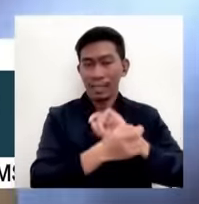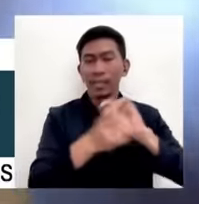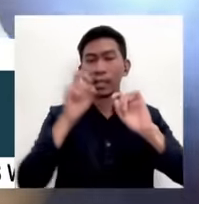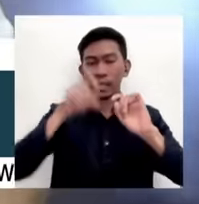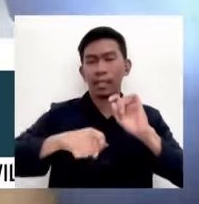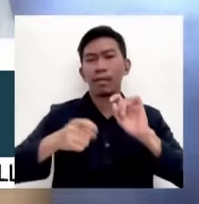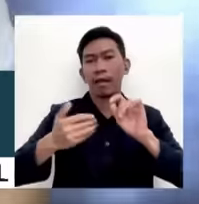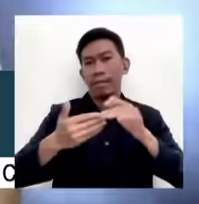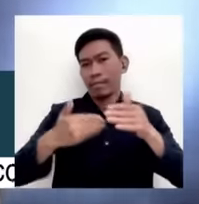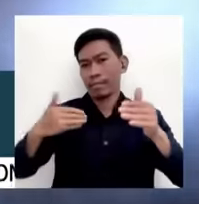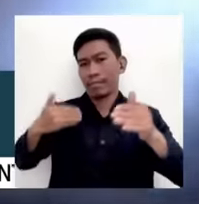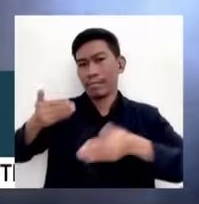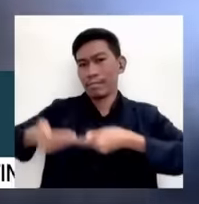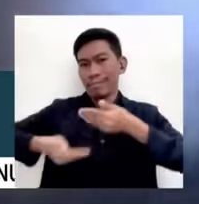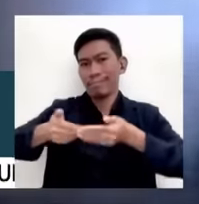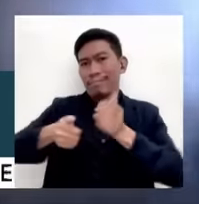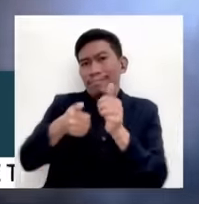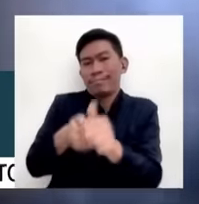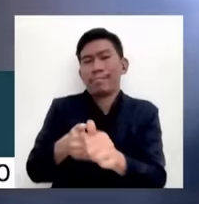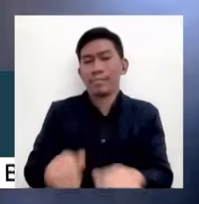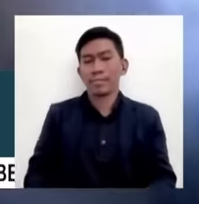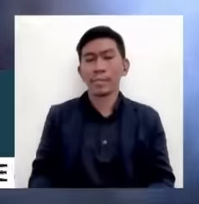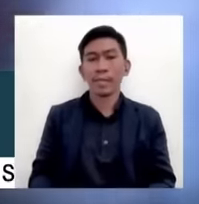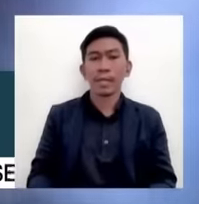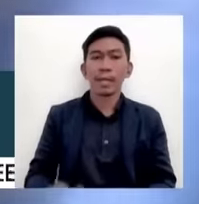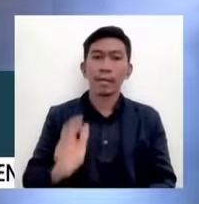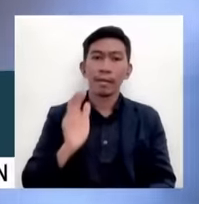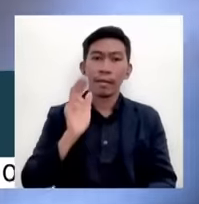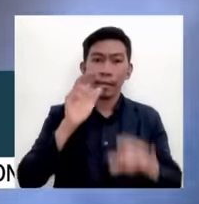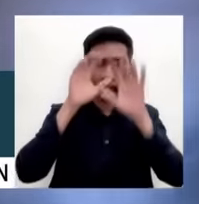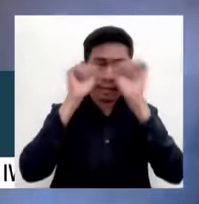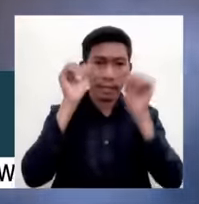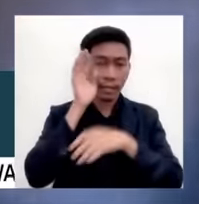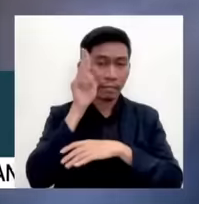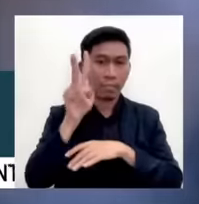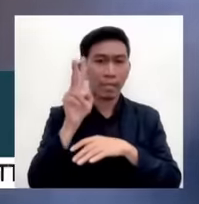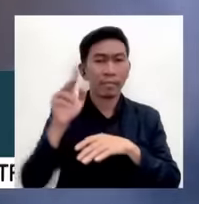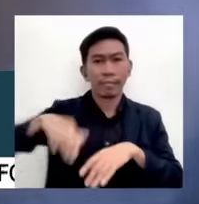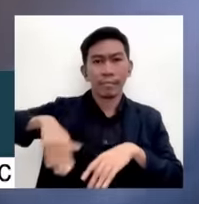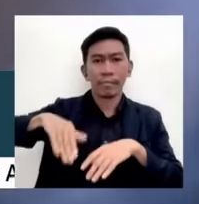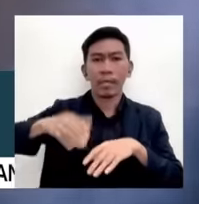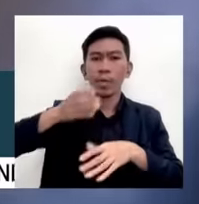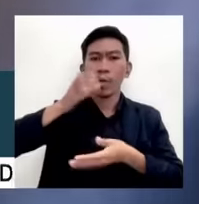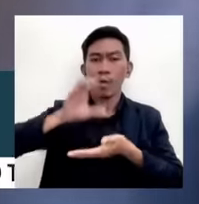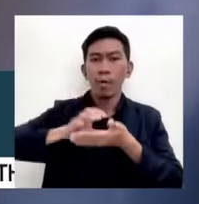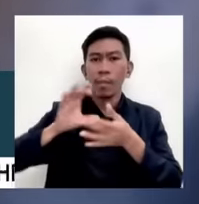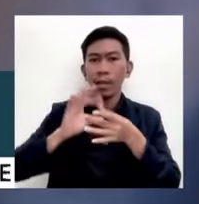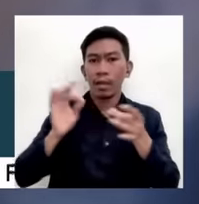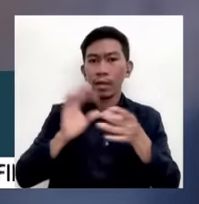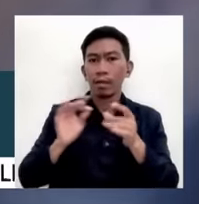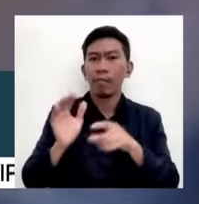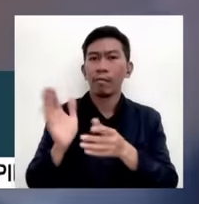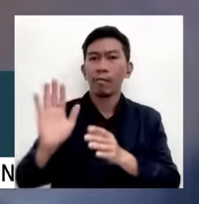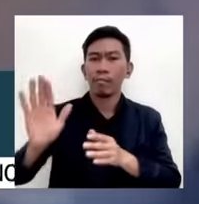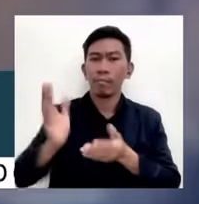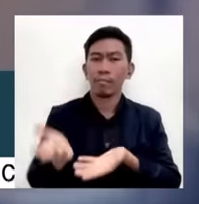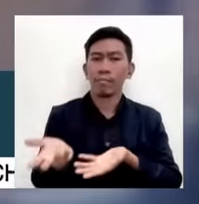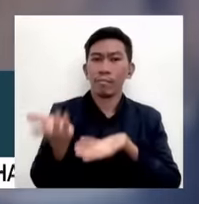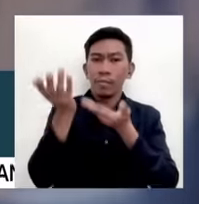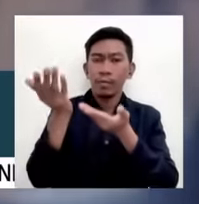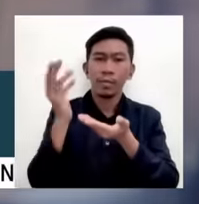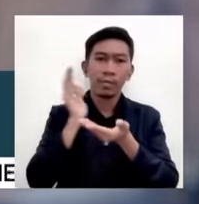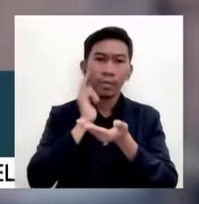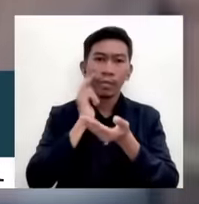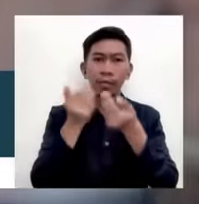proseso. The Marcos administration, meantime, has yet to comment on the proposal of former President Duterte for a separate